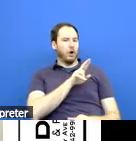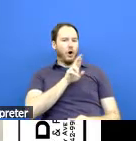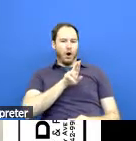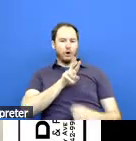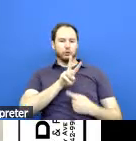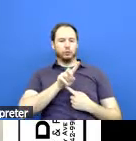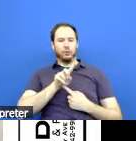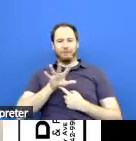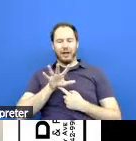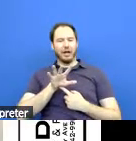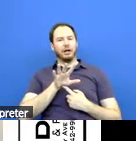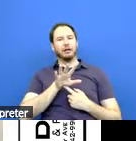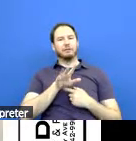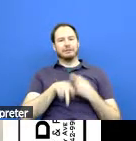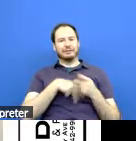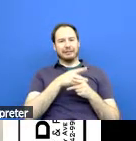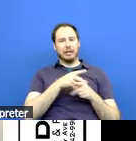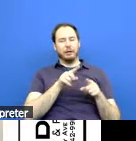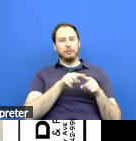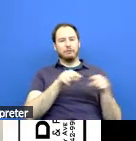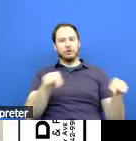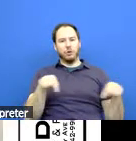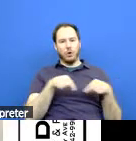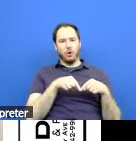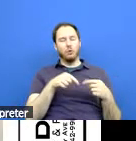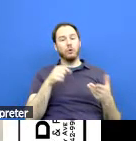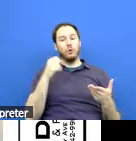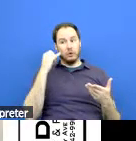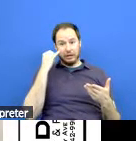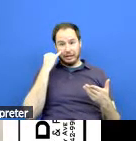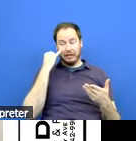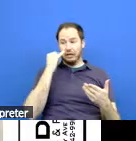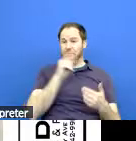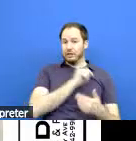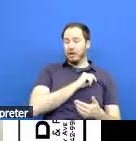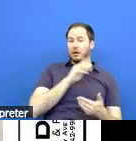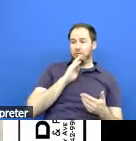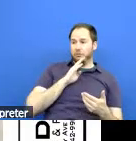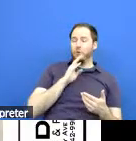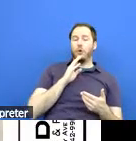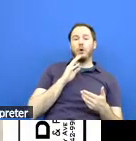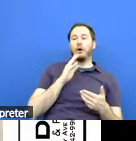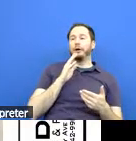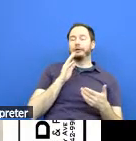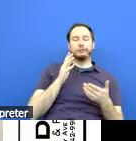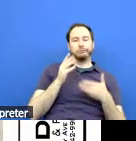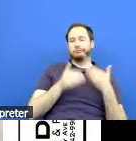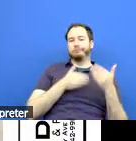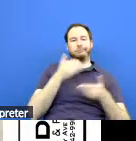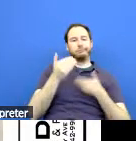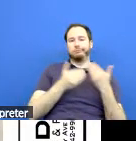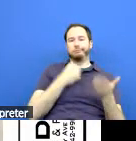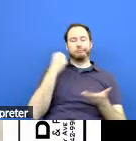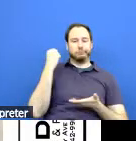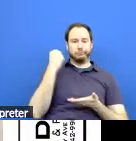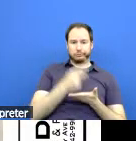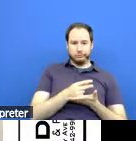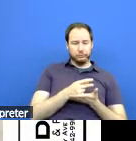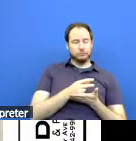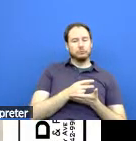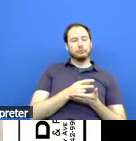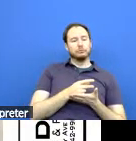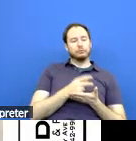zoning. If it makes that hurdle through the town board for the open space / approval of a conservation